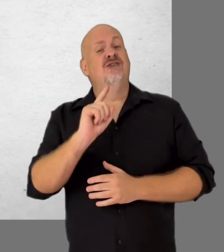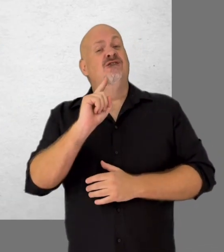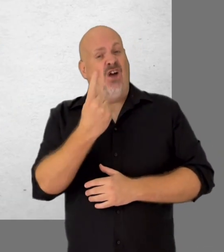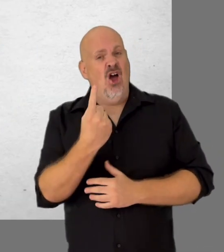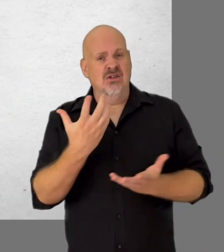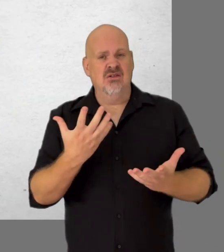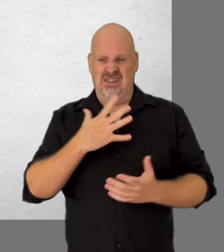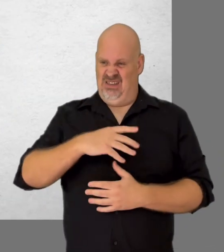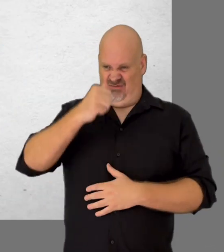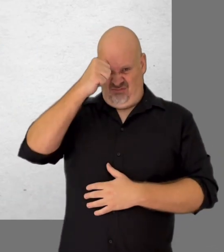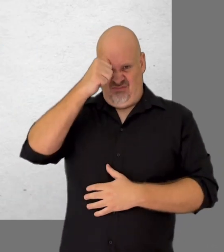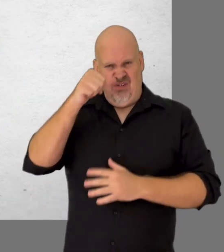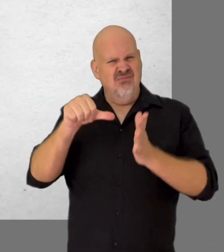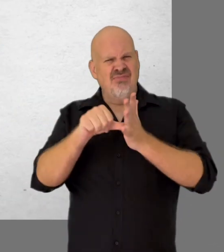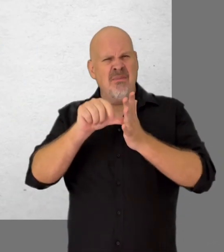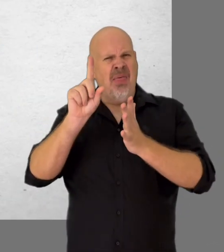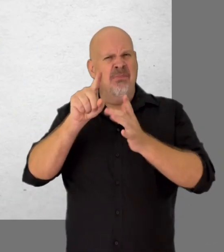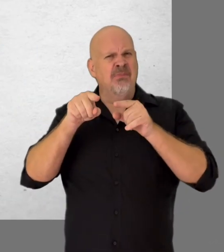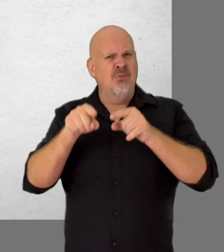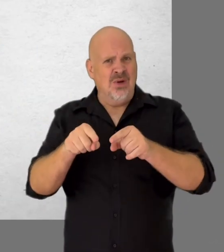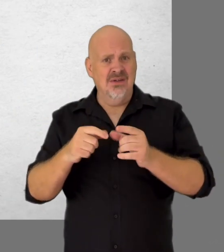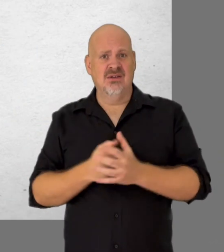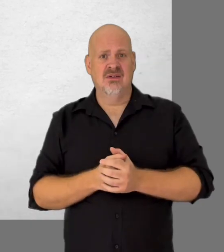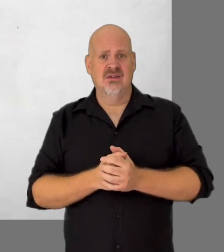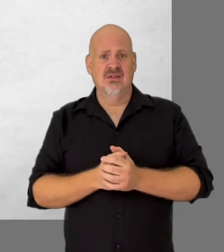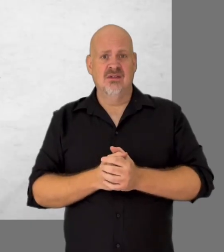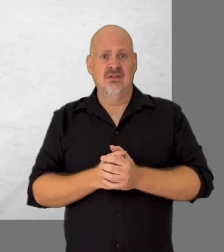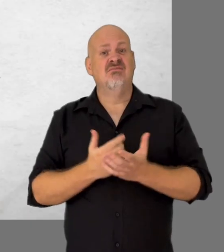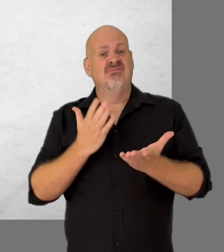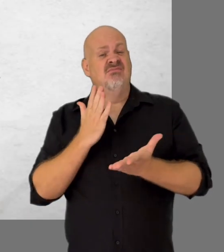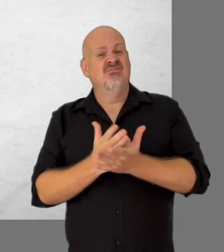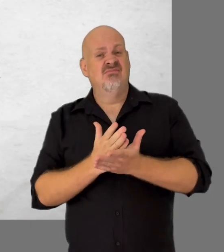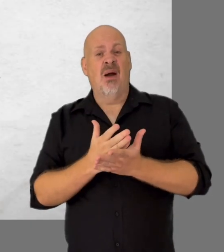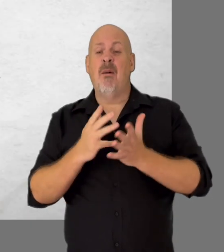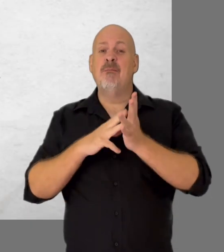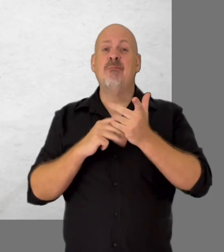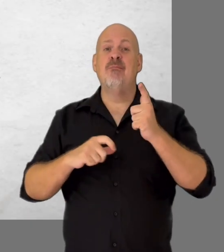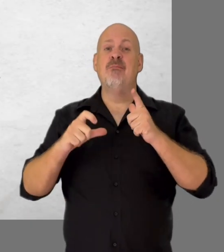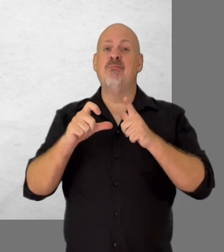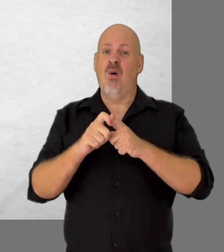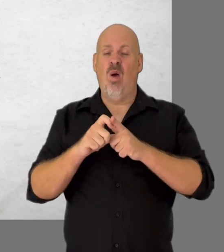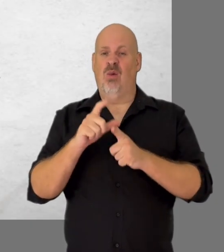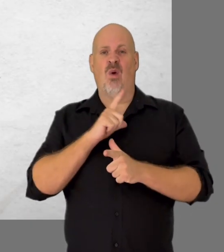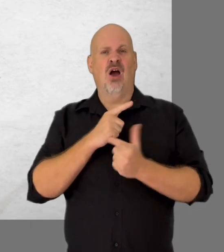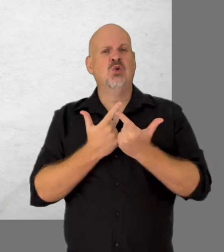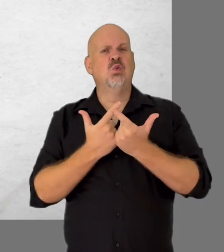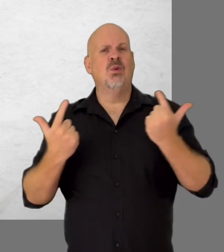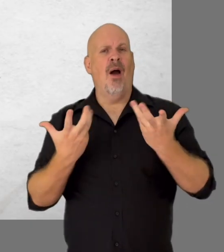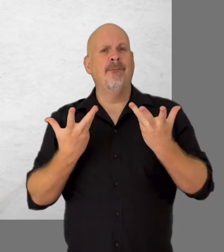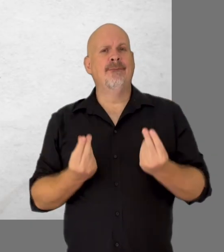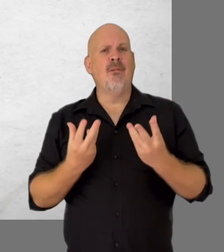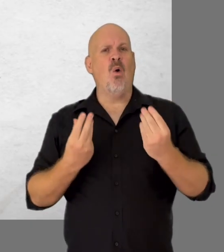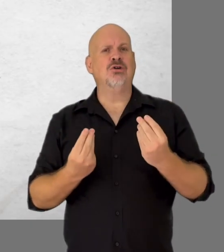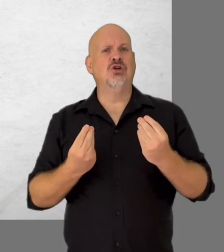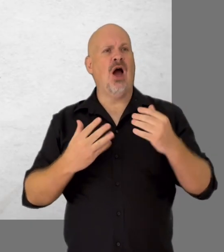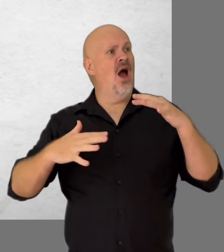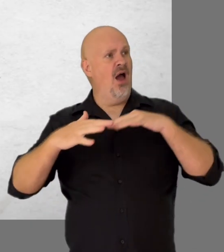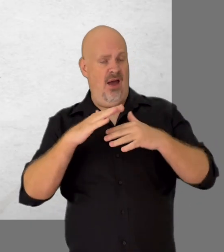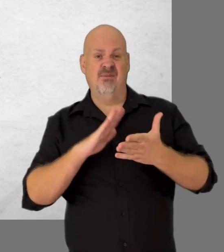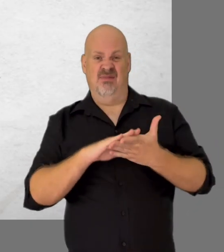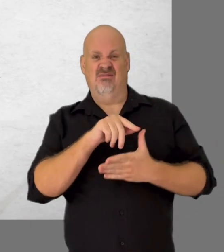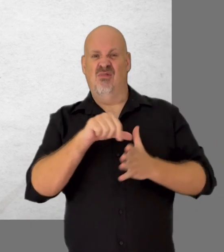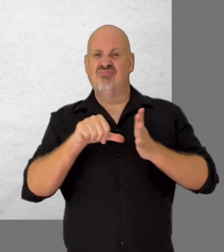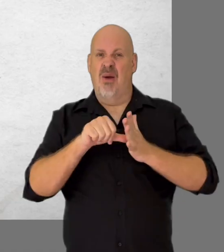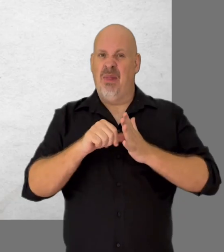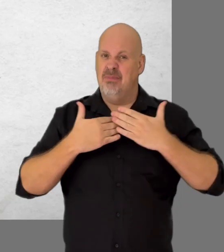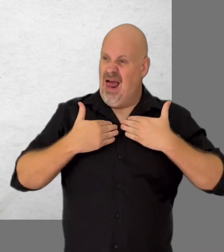First off, we need to understand what the problem is. Damp and mould are caused by an excess of moisture and can create problems for our